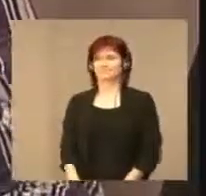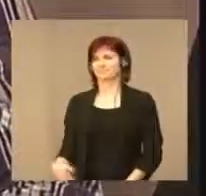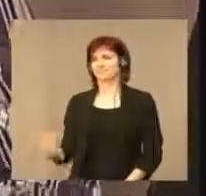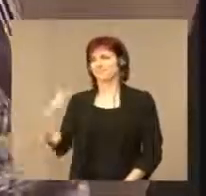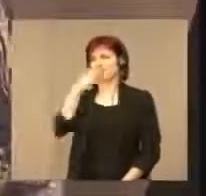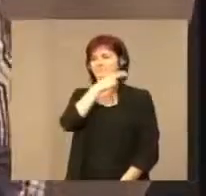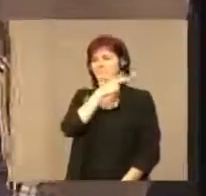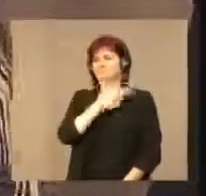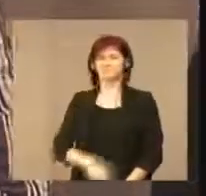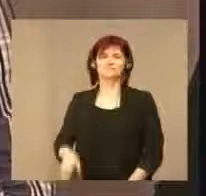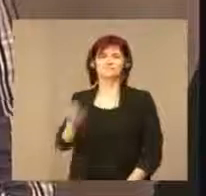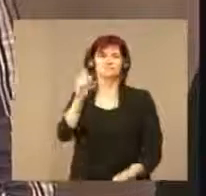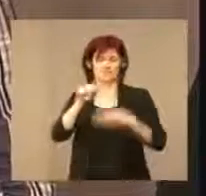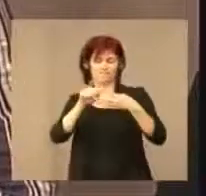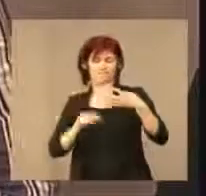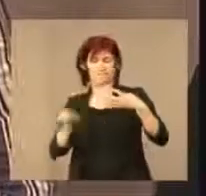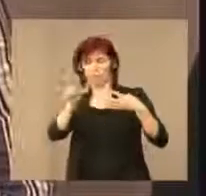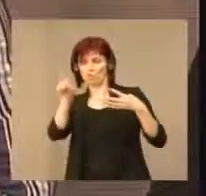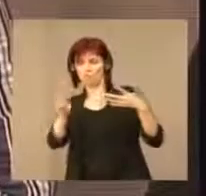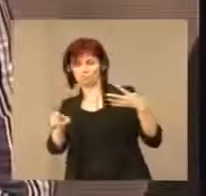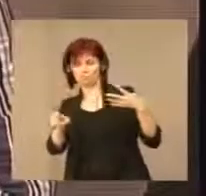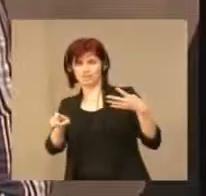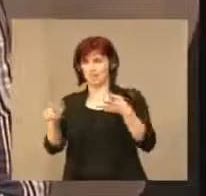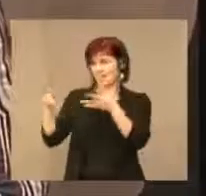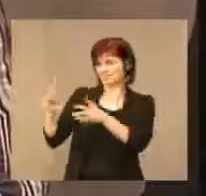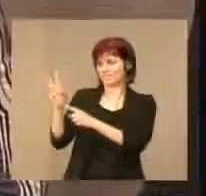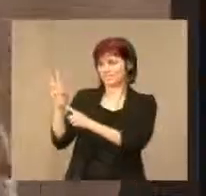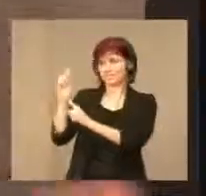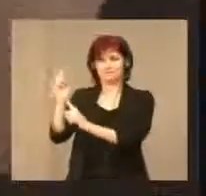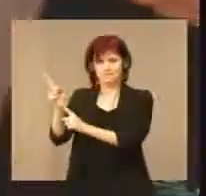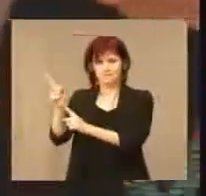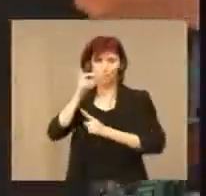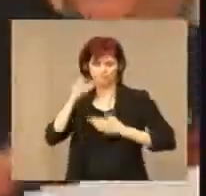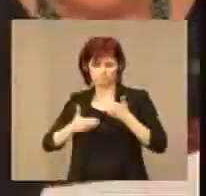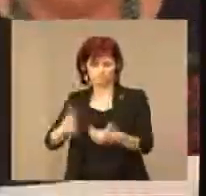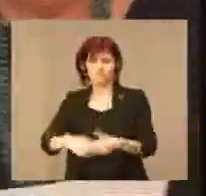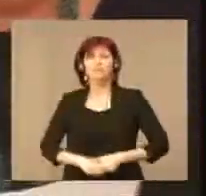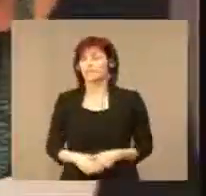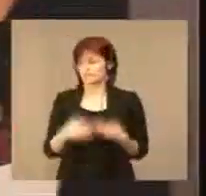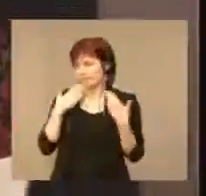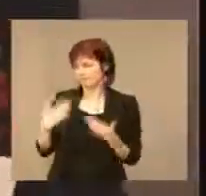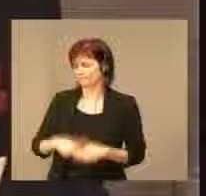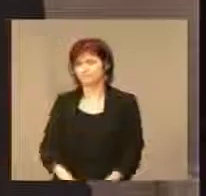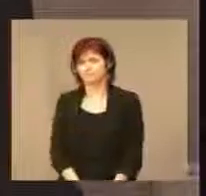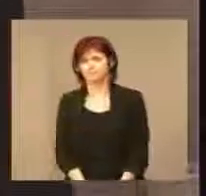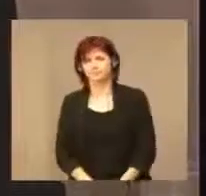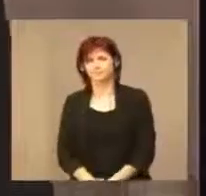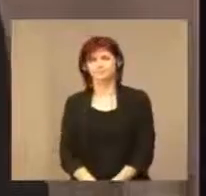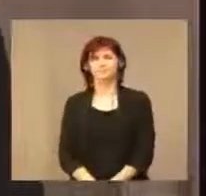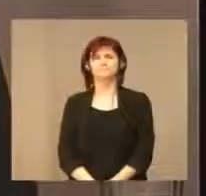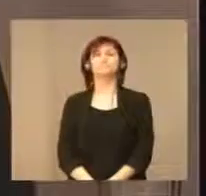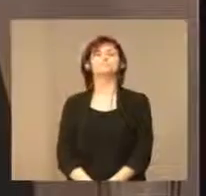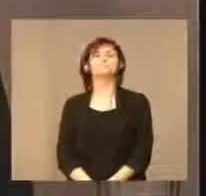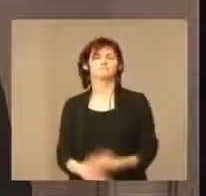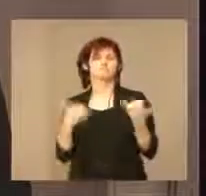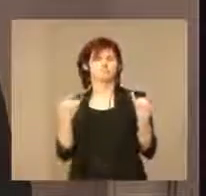And we have four more questions, and we have about 6 more minutes. Mm-hmm. So, thank you. Okay, this